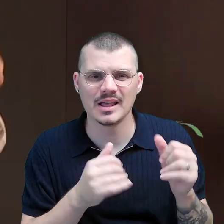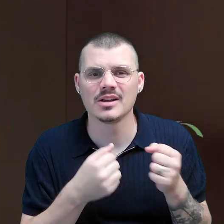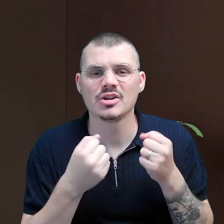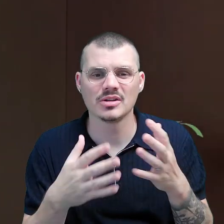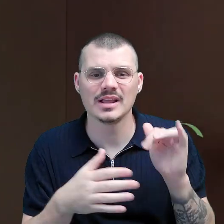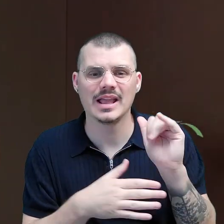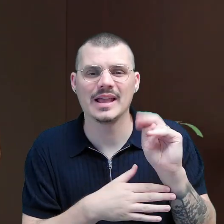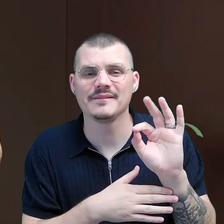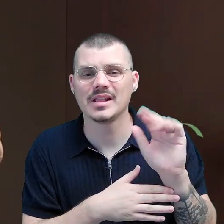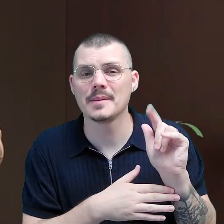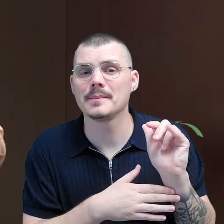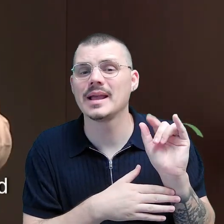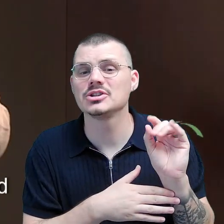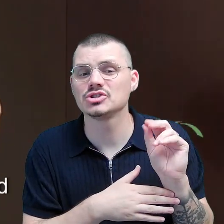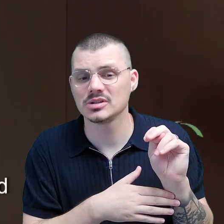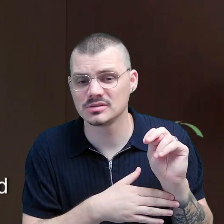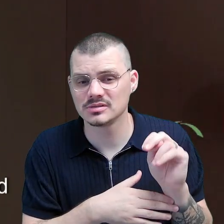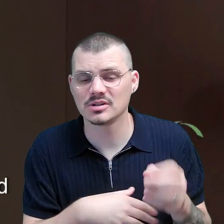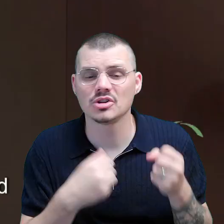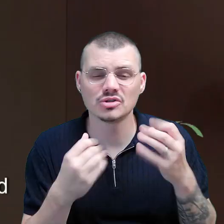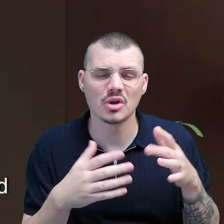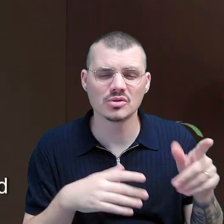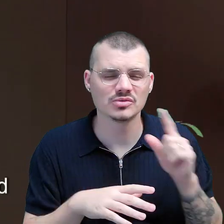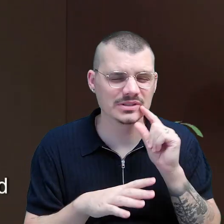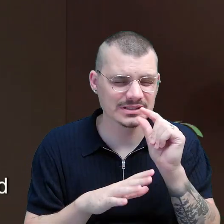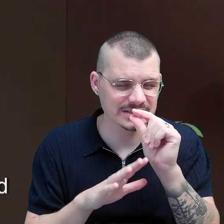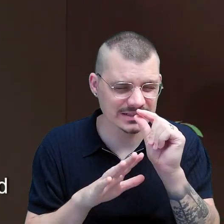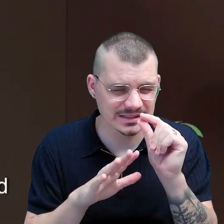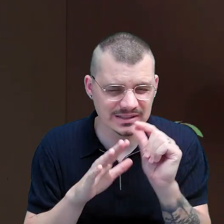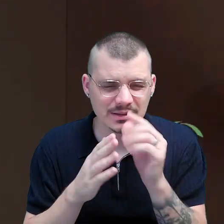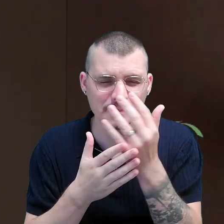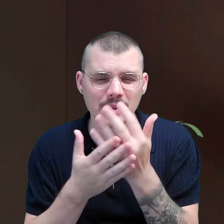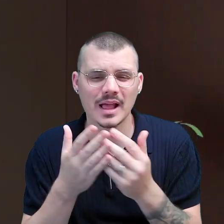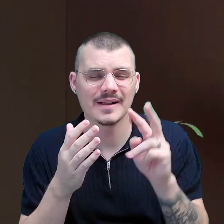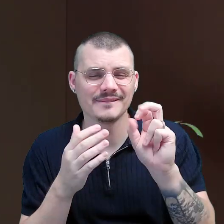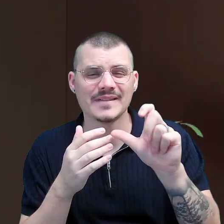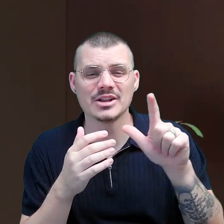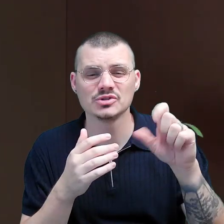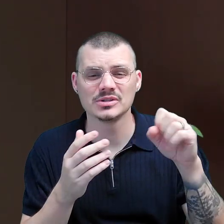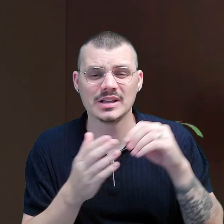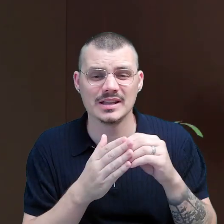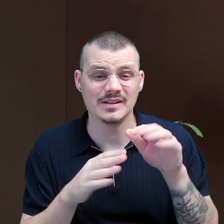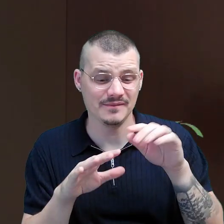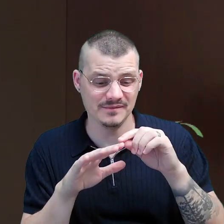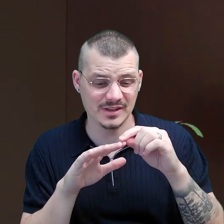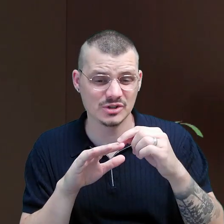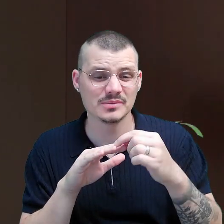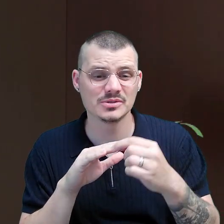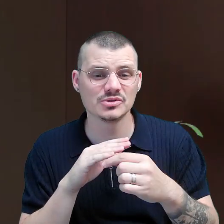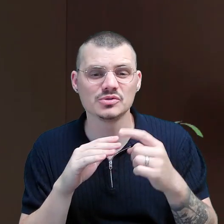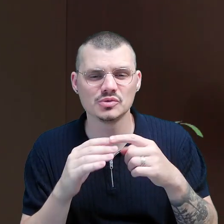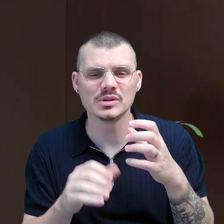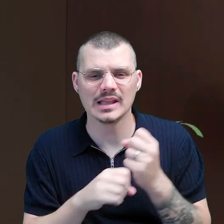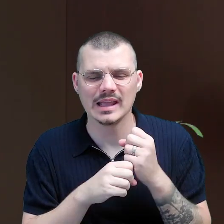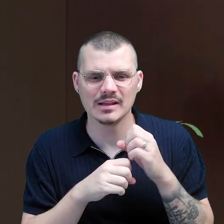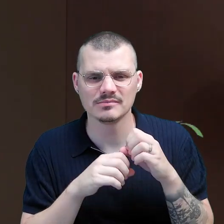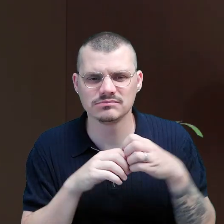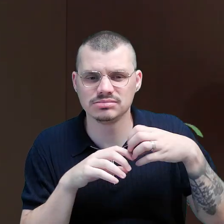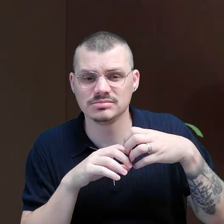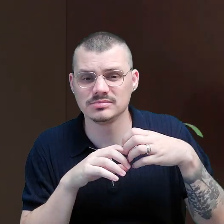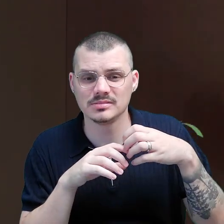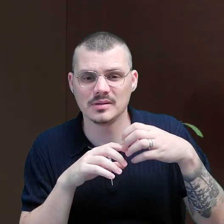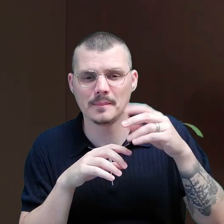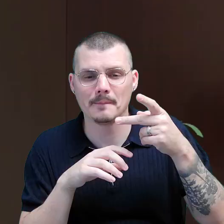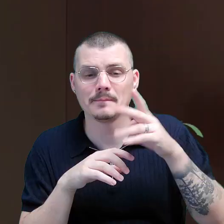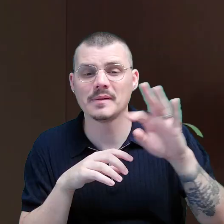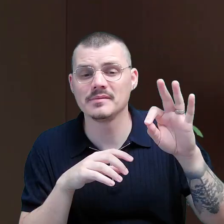produces inflammation. It causes those tiniest little blood vessels in the fingertips to get inflamed and